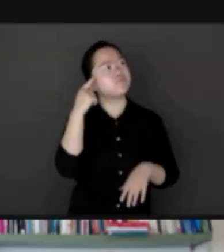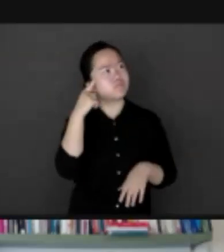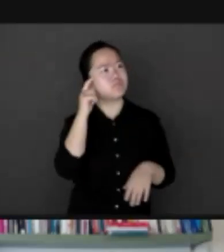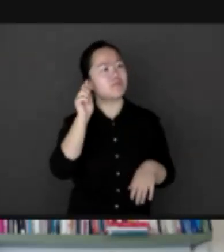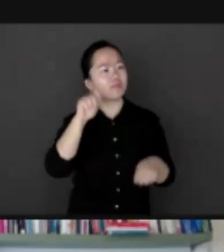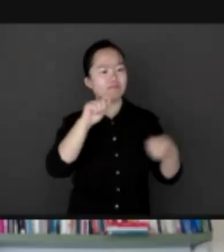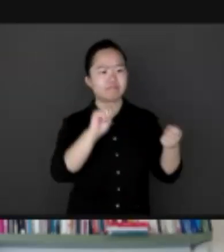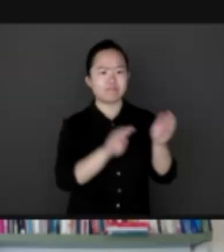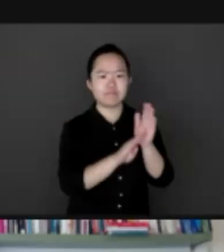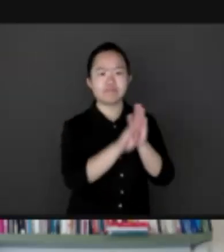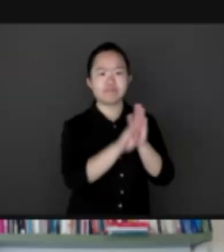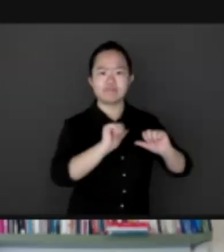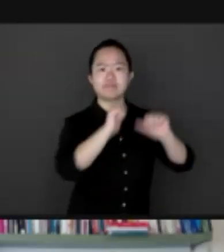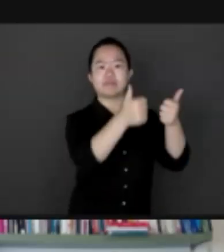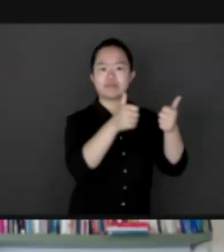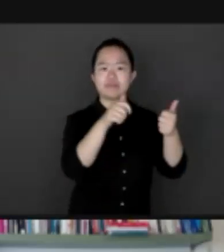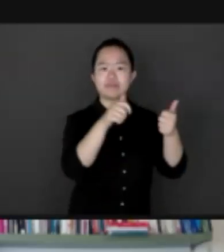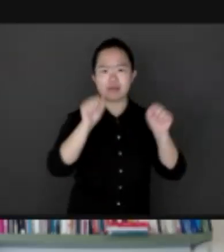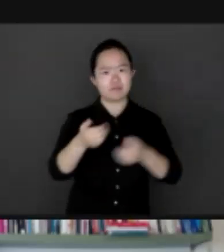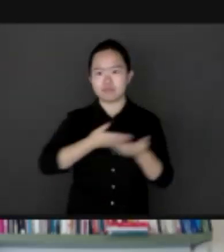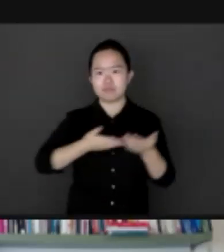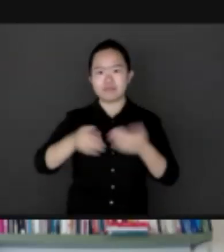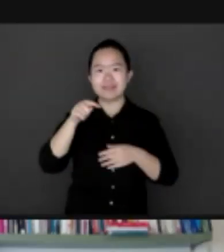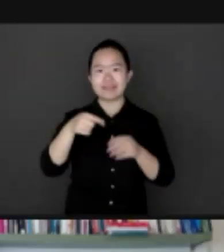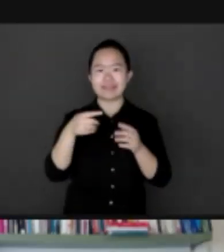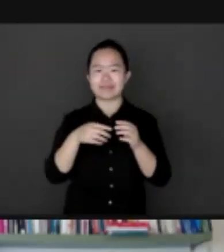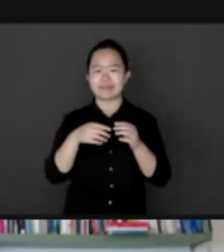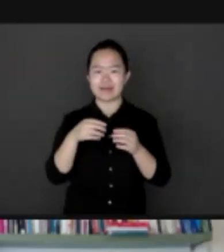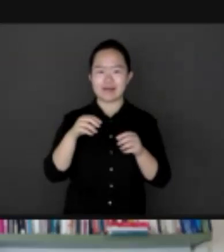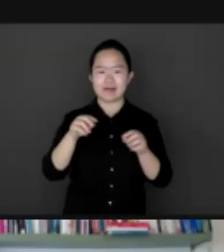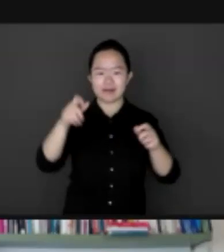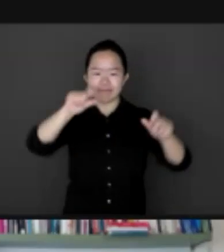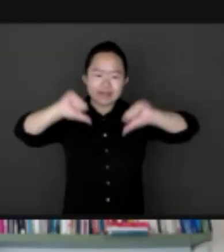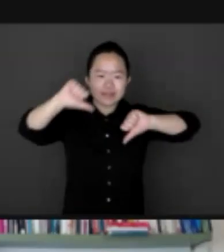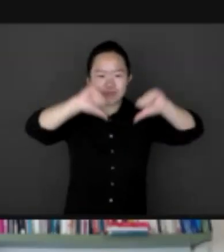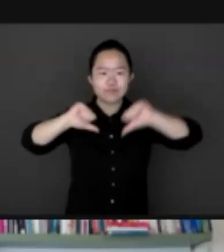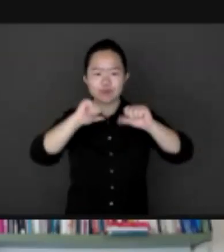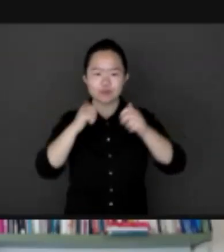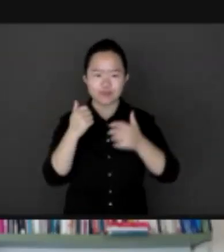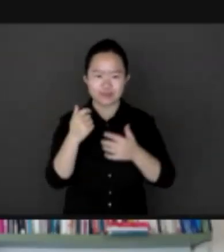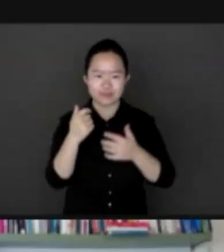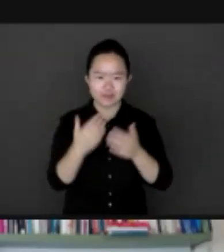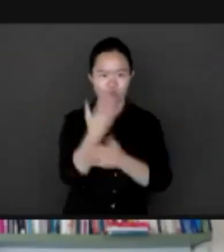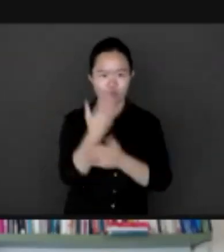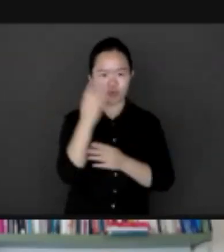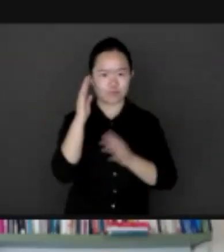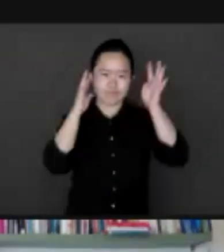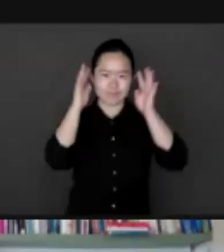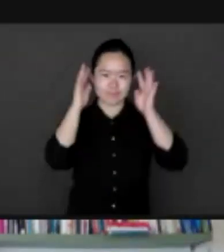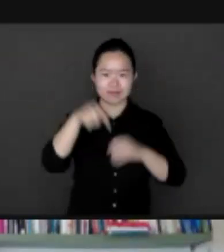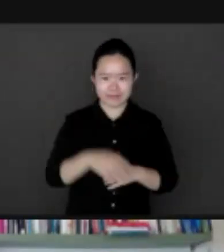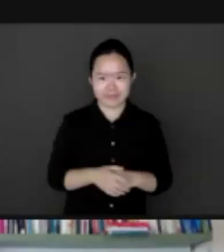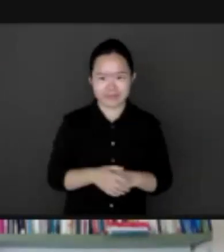website, which is now part of the design system, available to all the public bodies in it. And last but not least, we